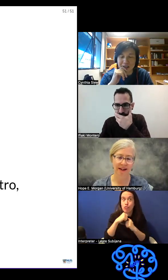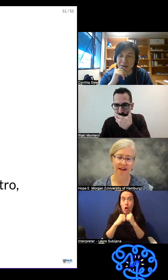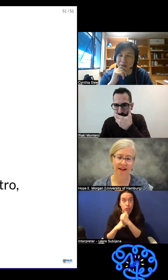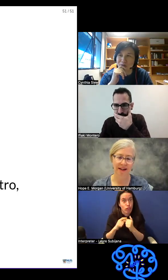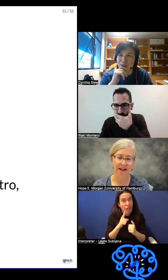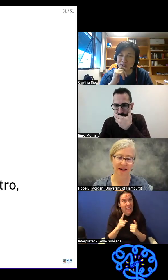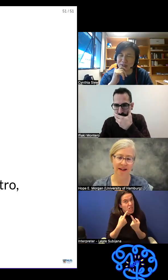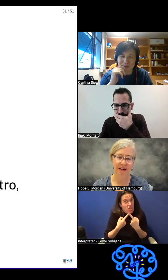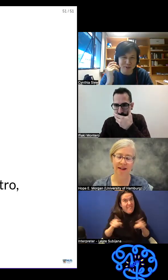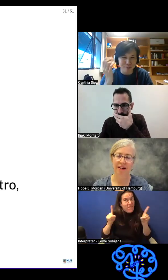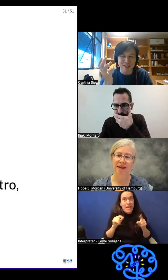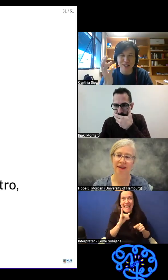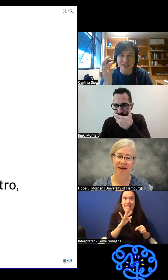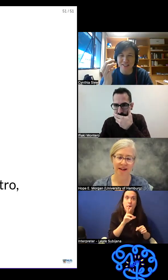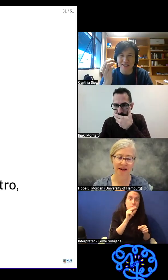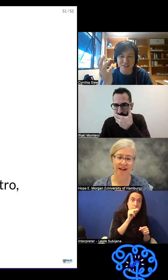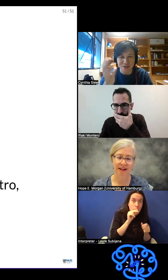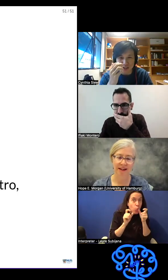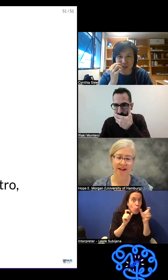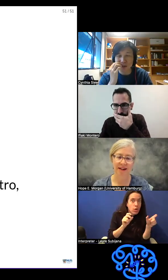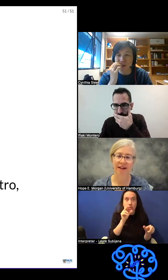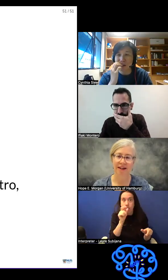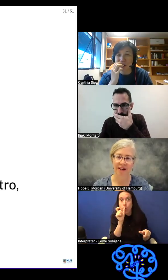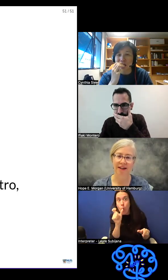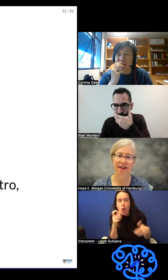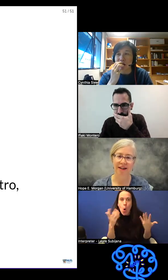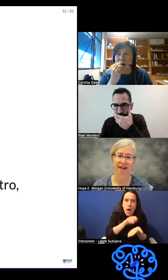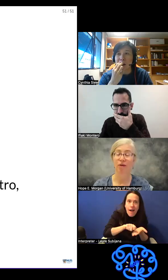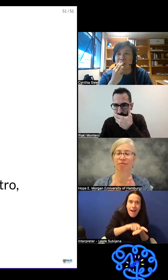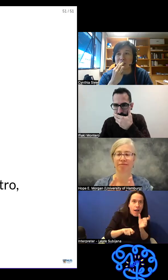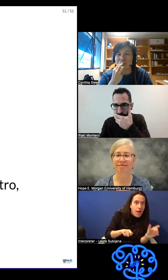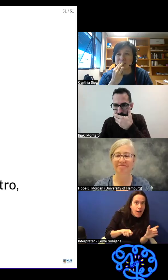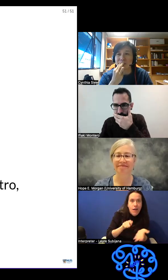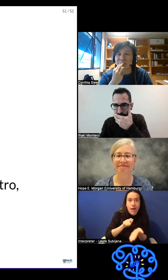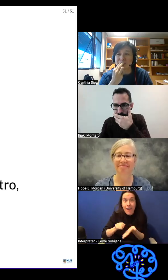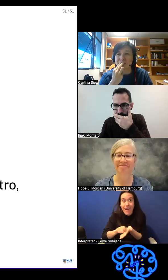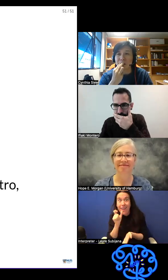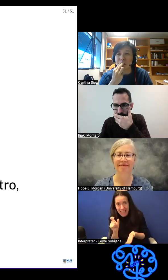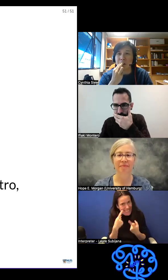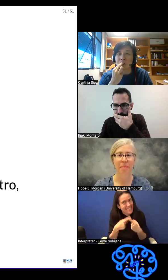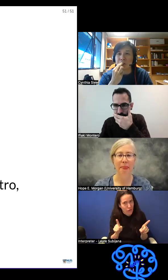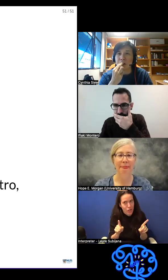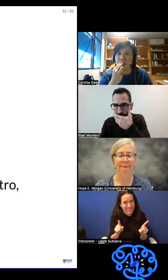change what the networks represent and their structure. So um,